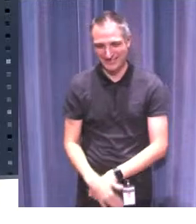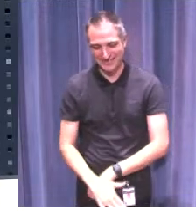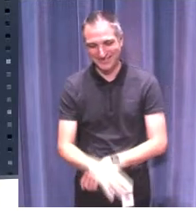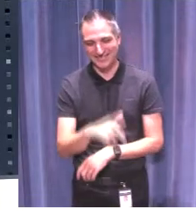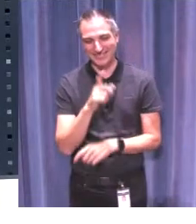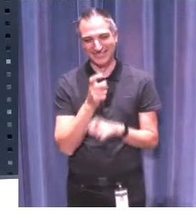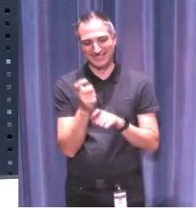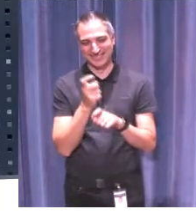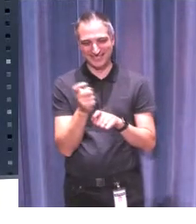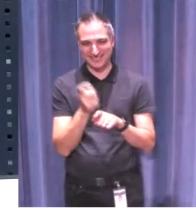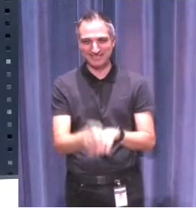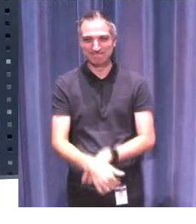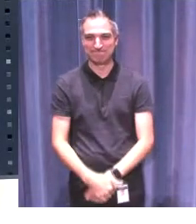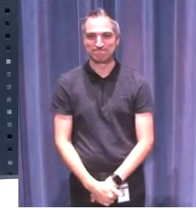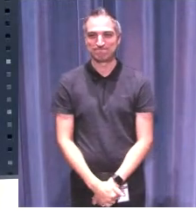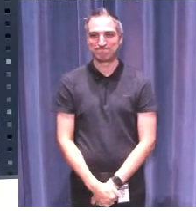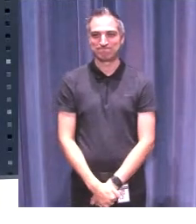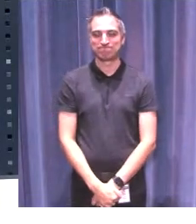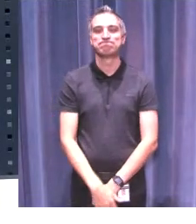I think, Trustee,